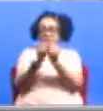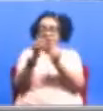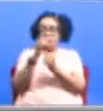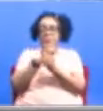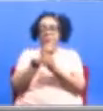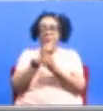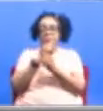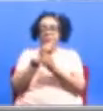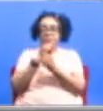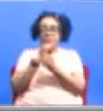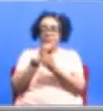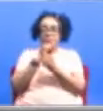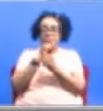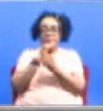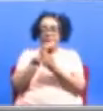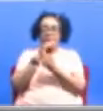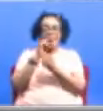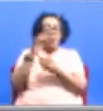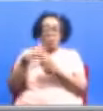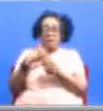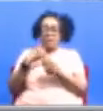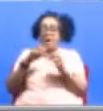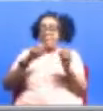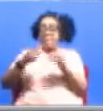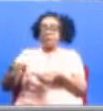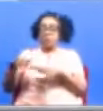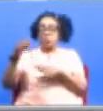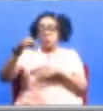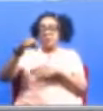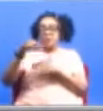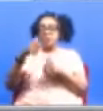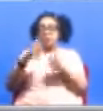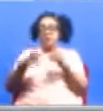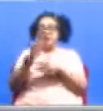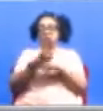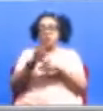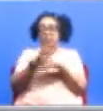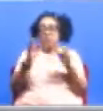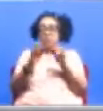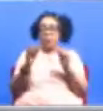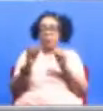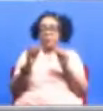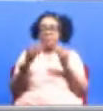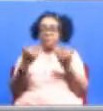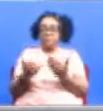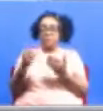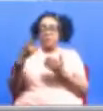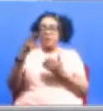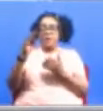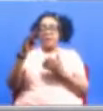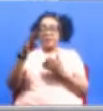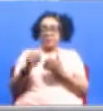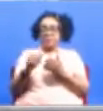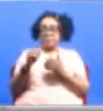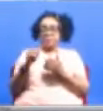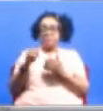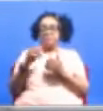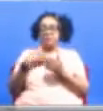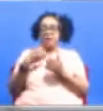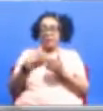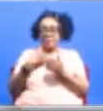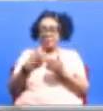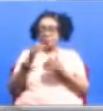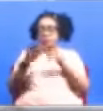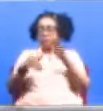There are these abandoned quarries ambazo hazitumiki. Hizo fisi ndio zinakuwa na mashimo huko